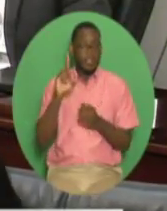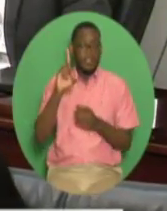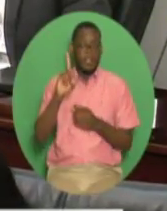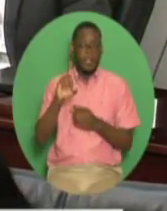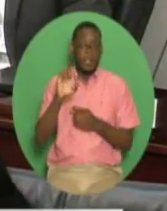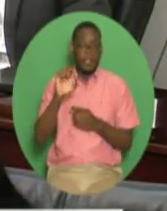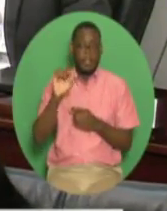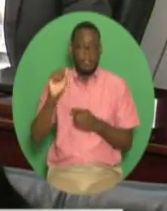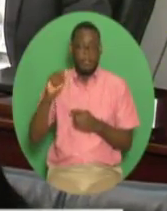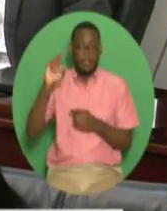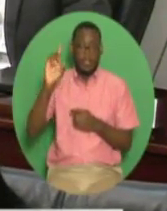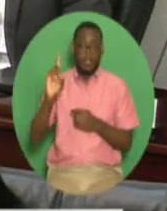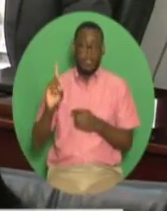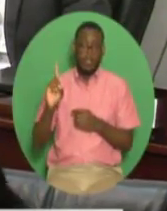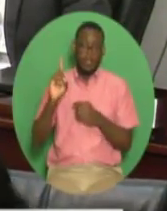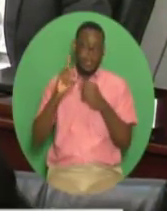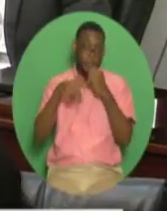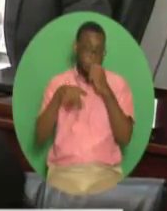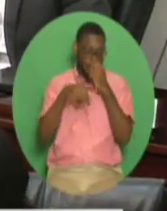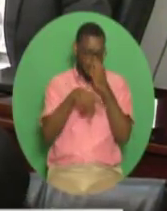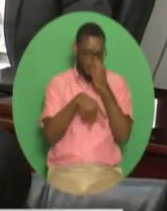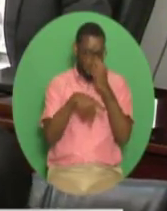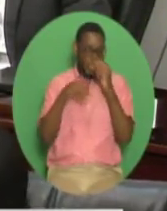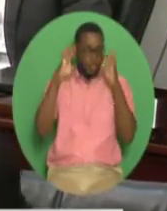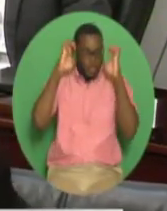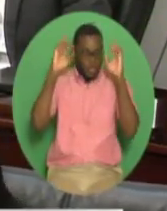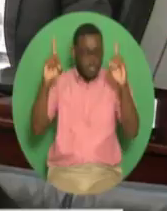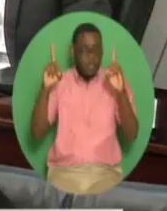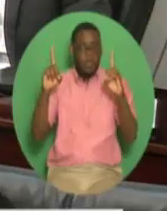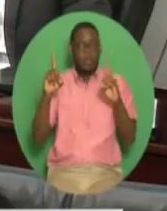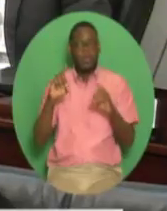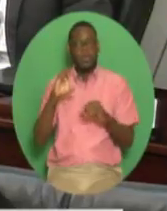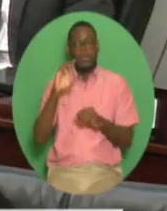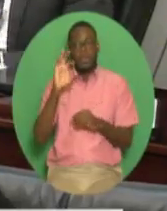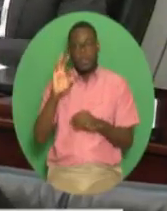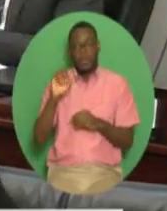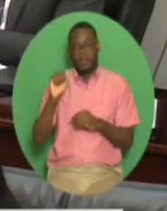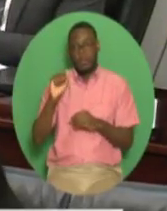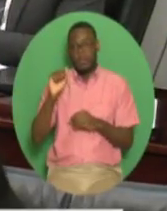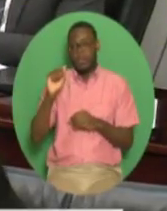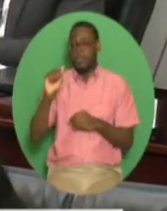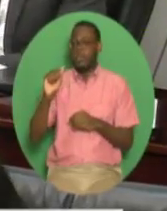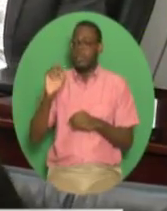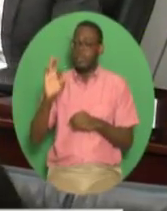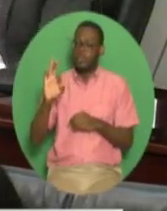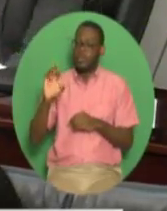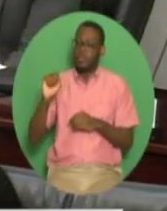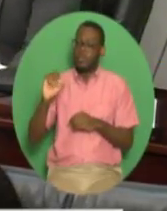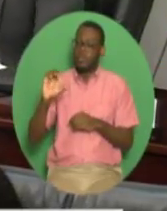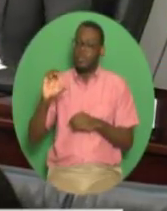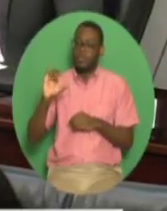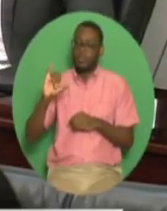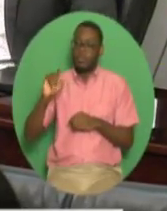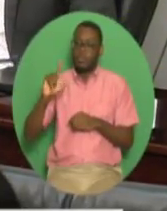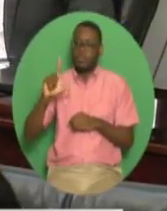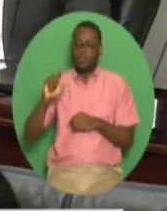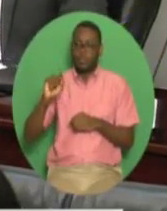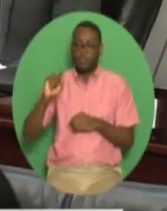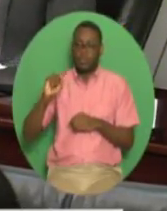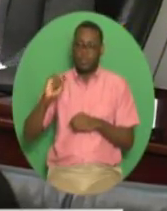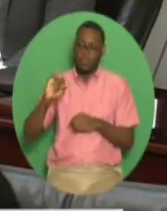with EFCL, have been doing human service at ensuring that all our